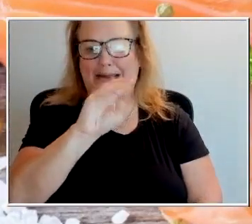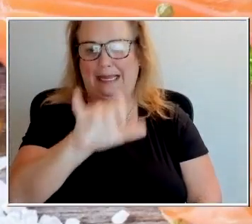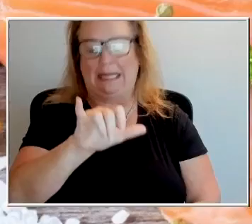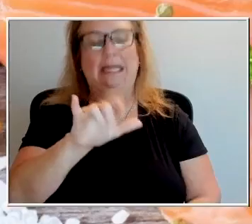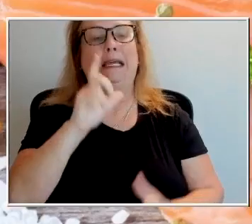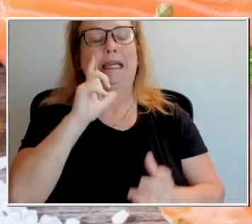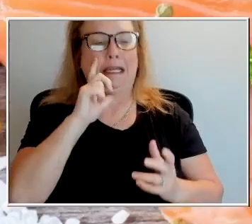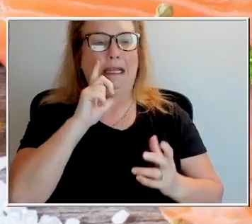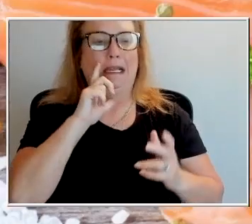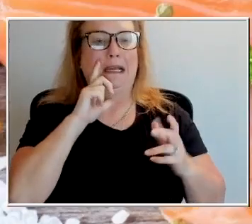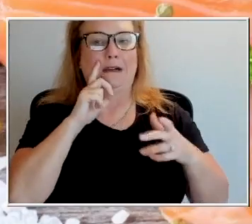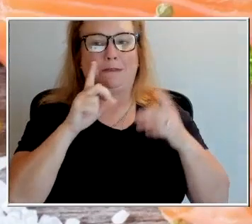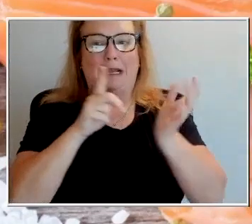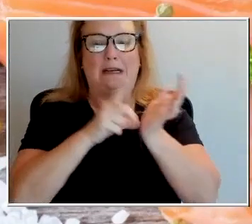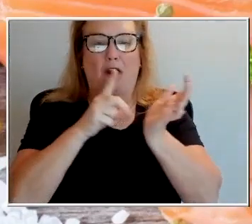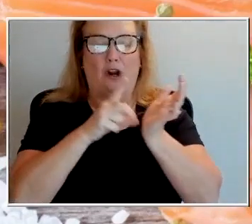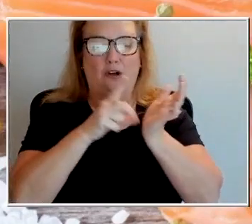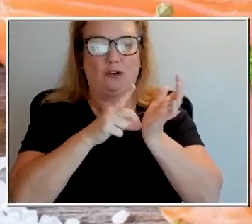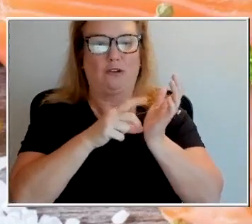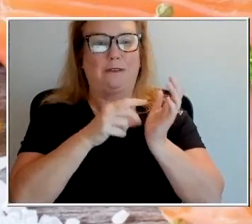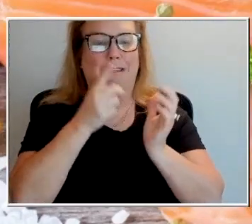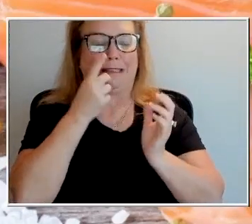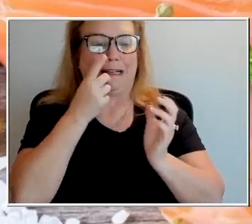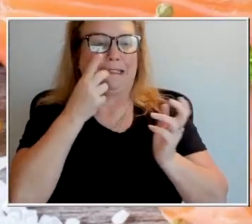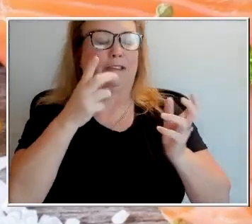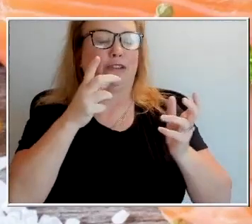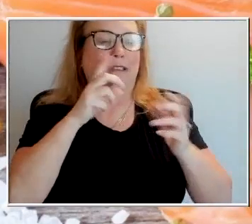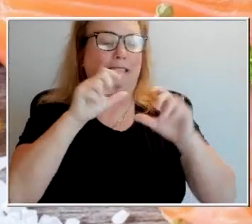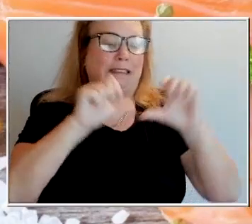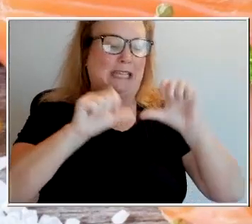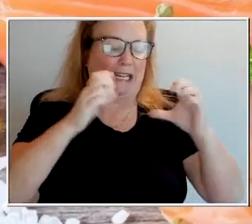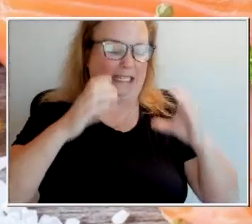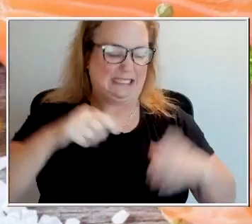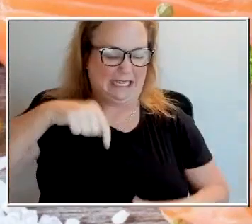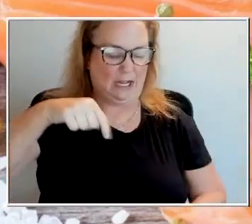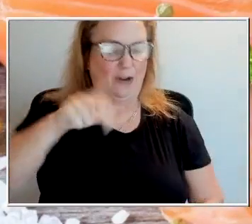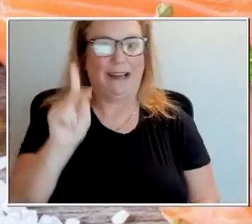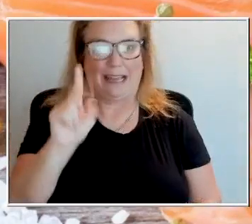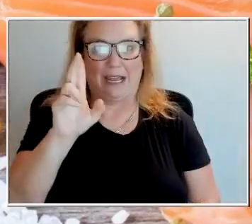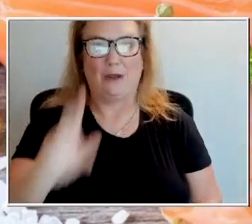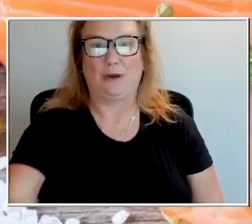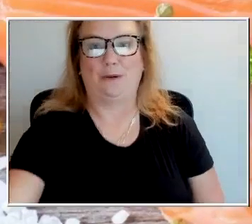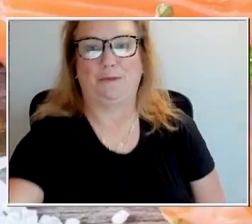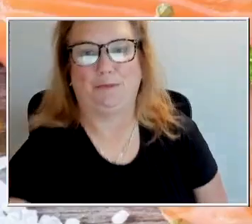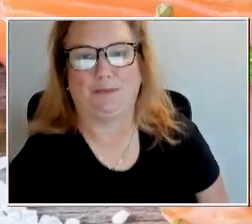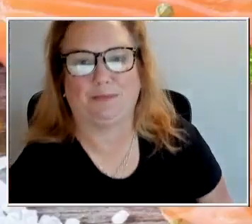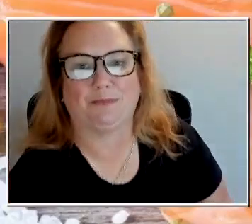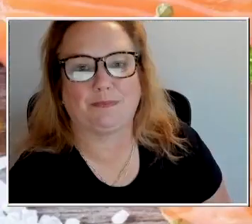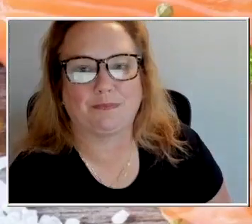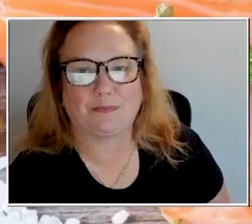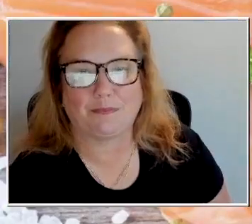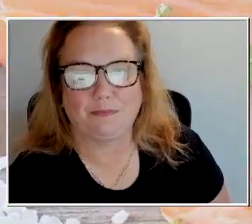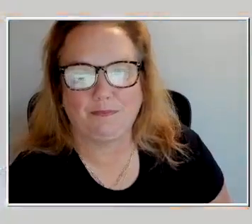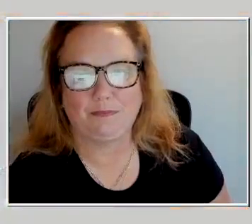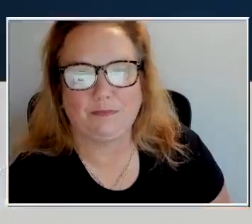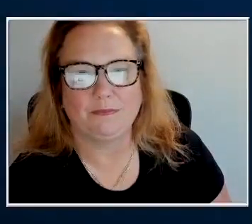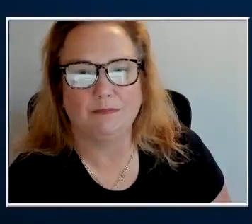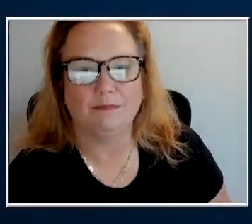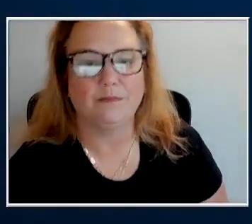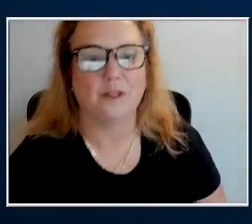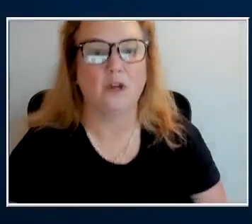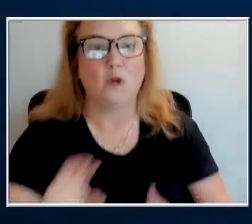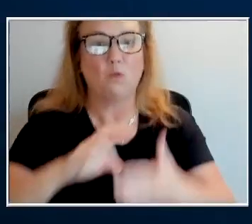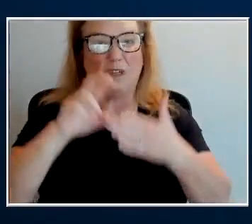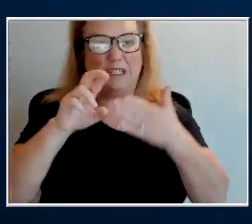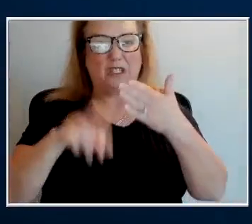by physicians, dietitians, and scientists right here at the University of Kansas Medical Center. Results from the placebo-controlled